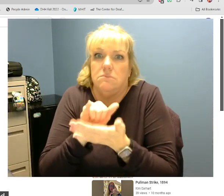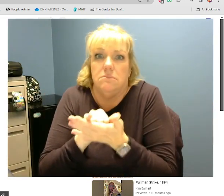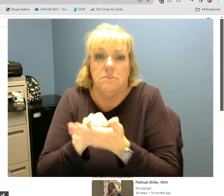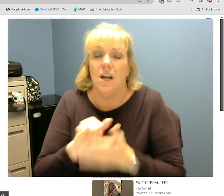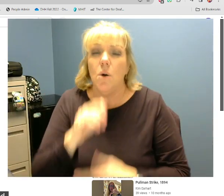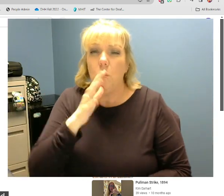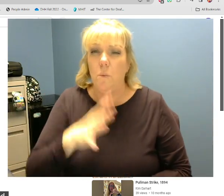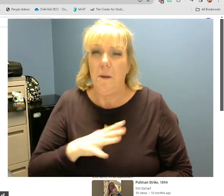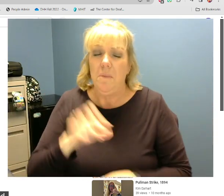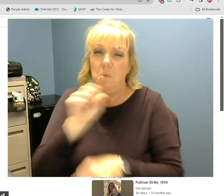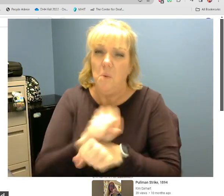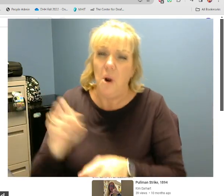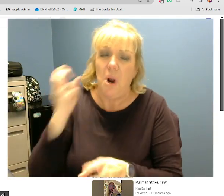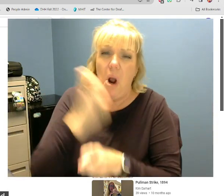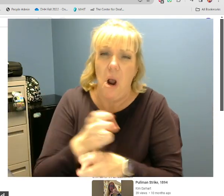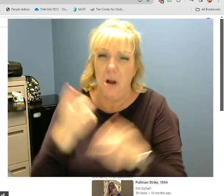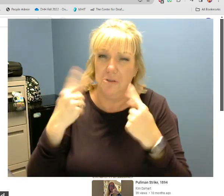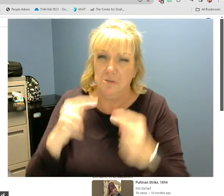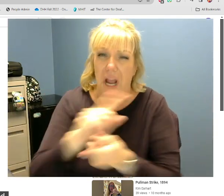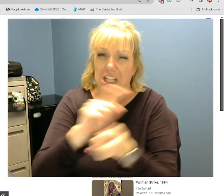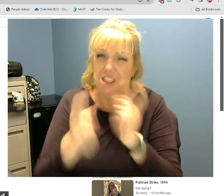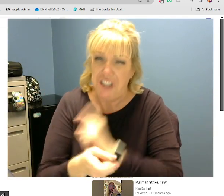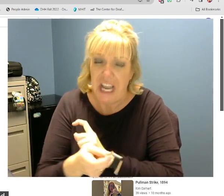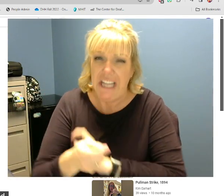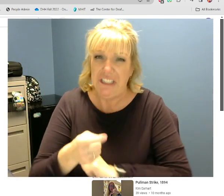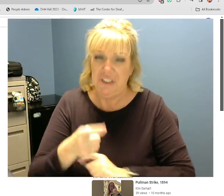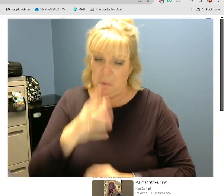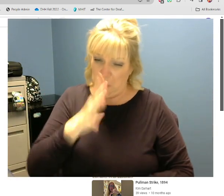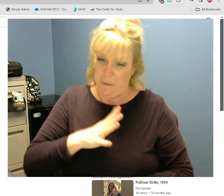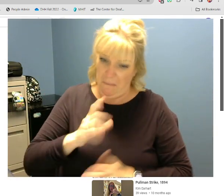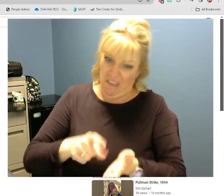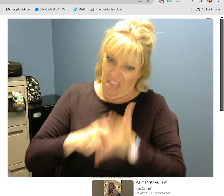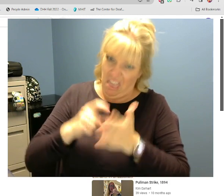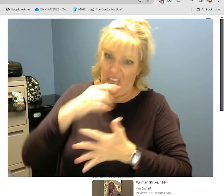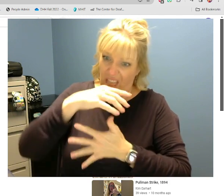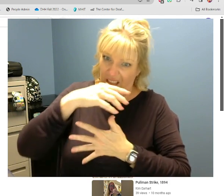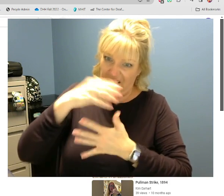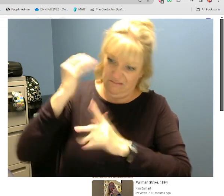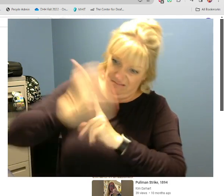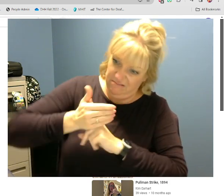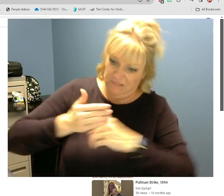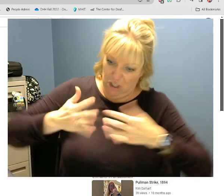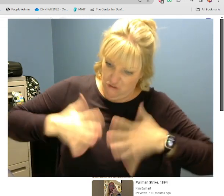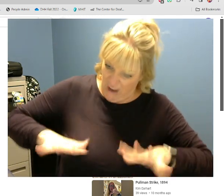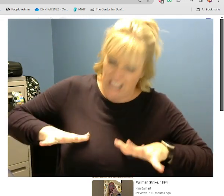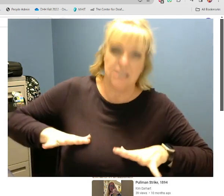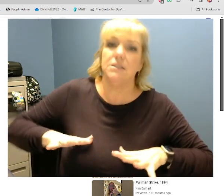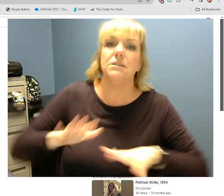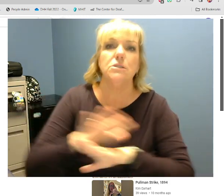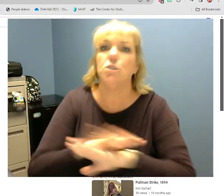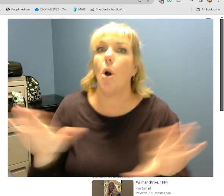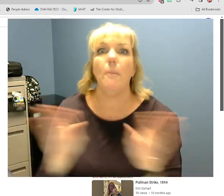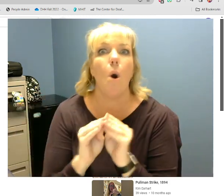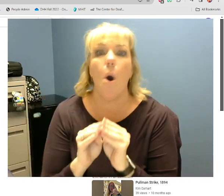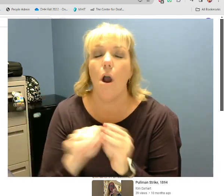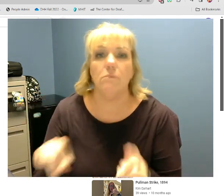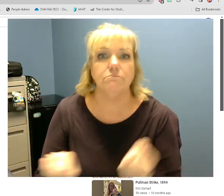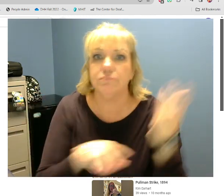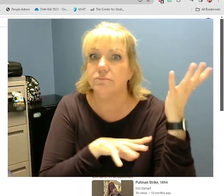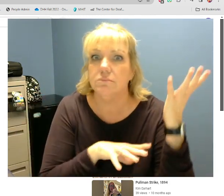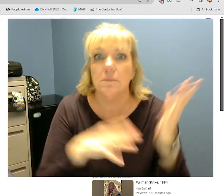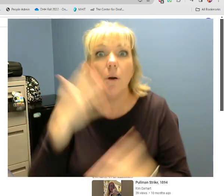and worked and worked for decades basically just goes away, because the bicycle